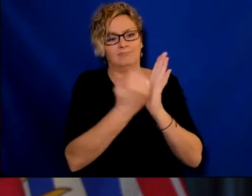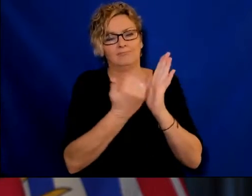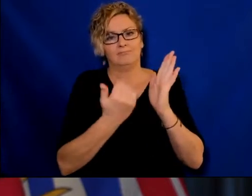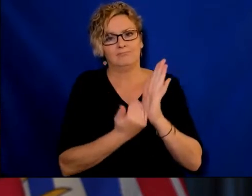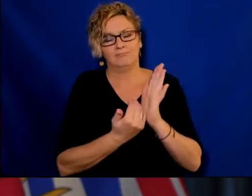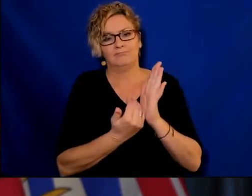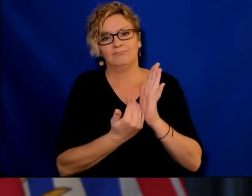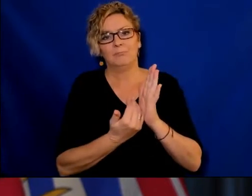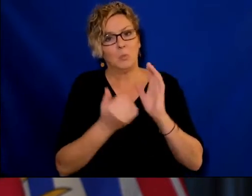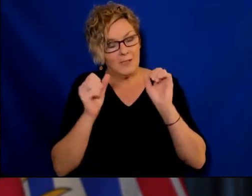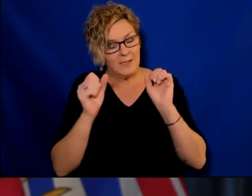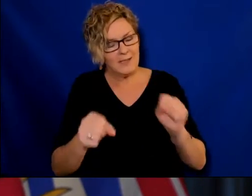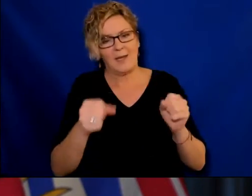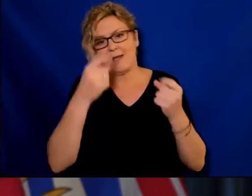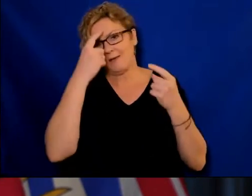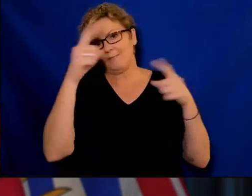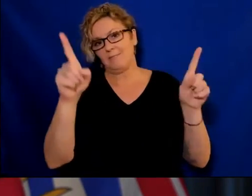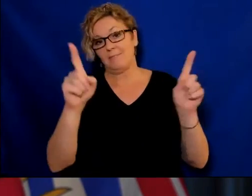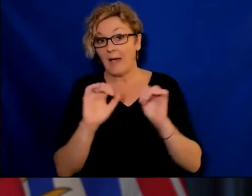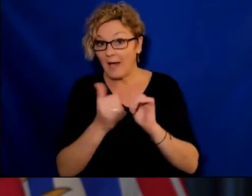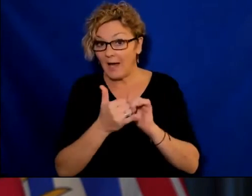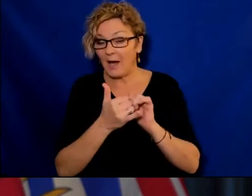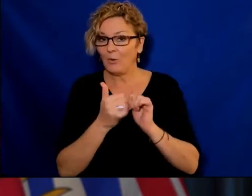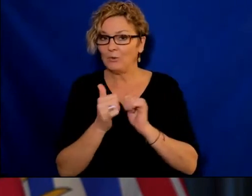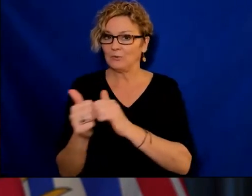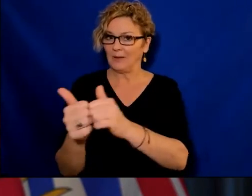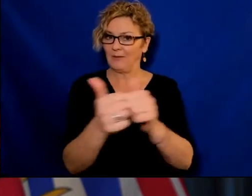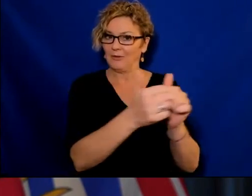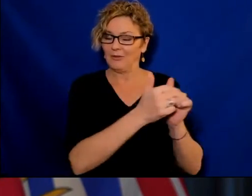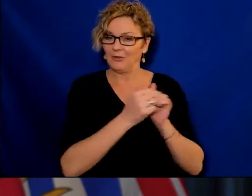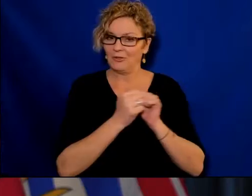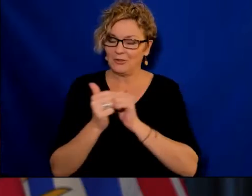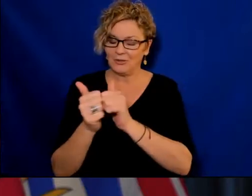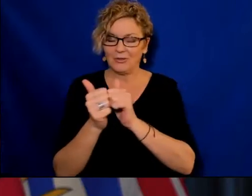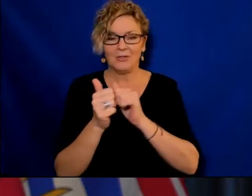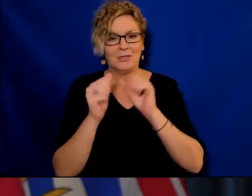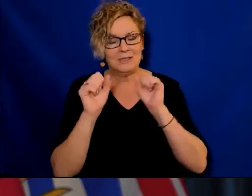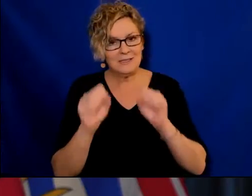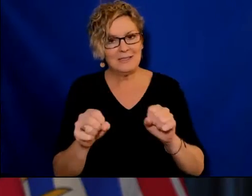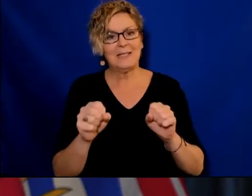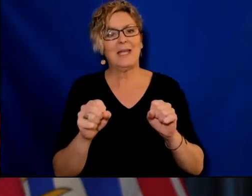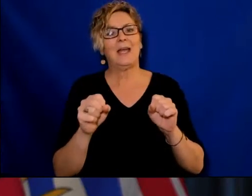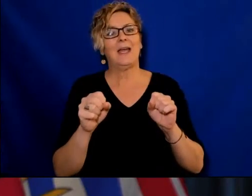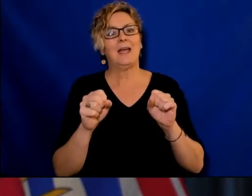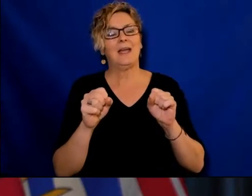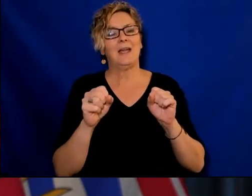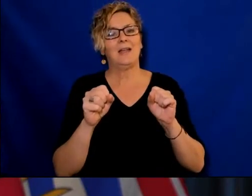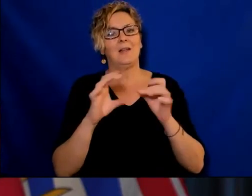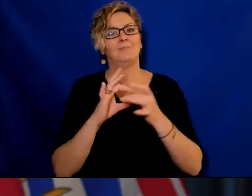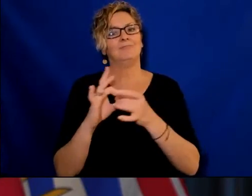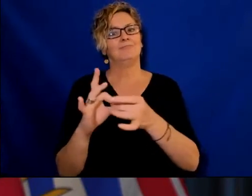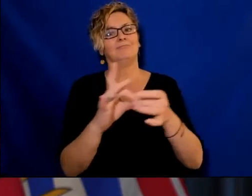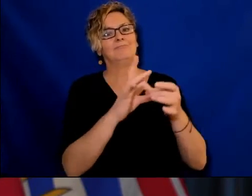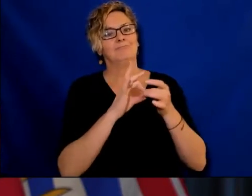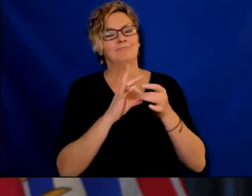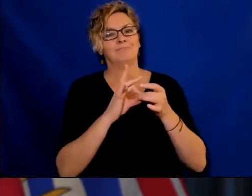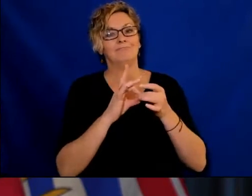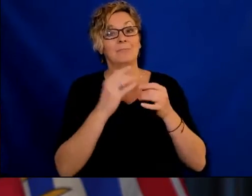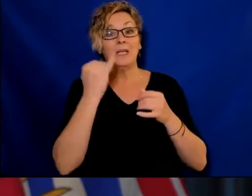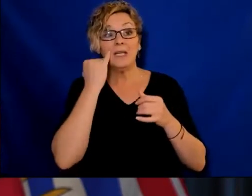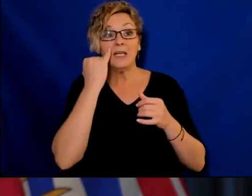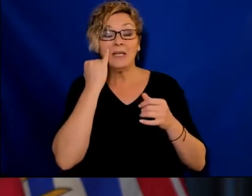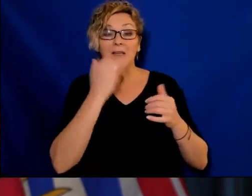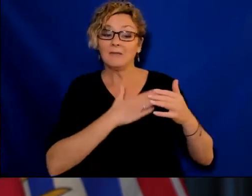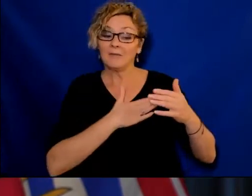together, and we will care for each other, and we'll be kind, and we'll be calm, and that will keep us safe. Thank you.